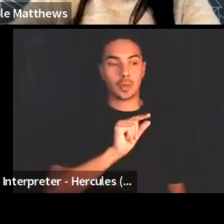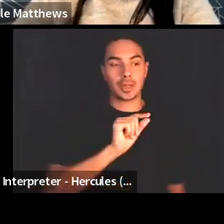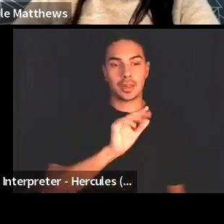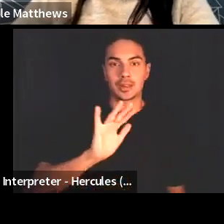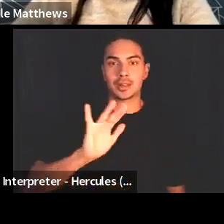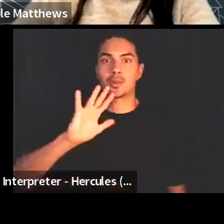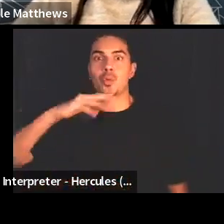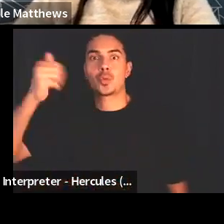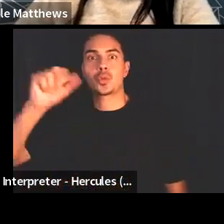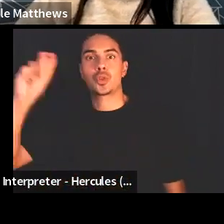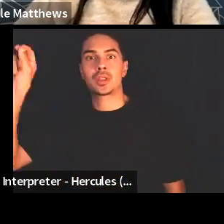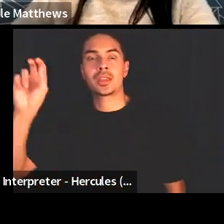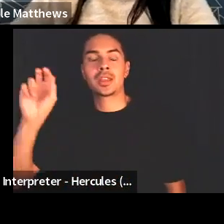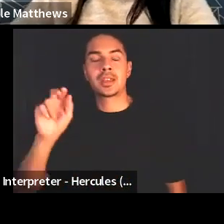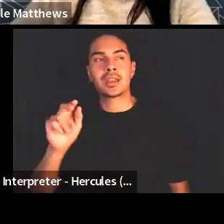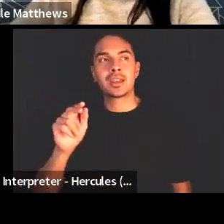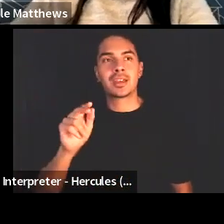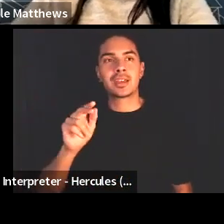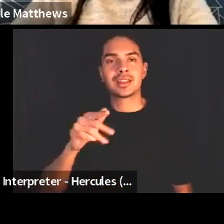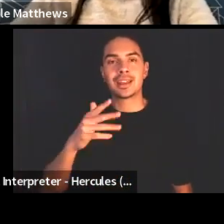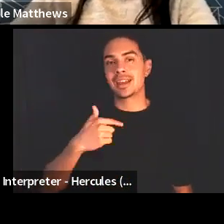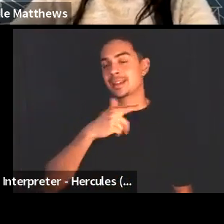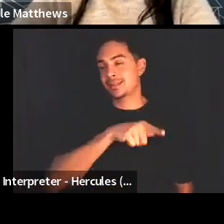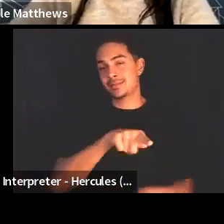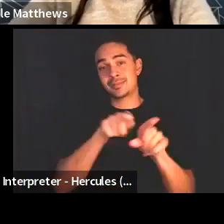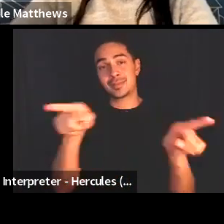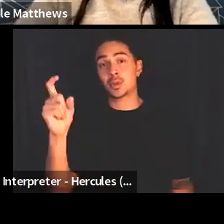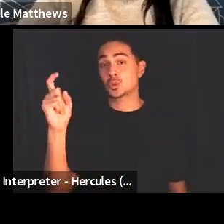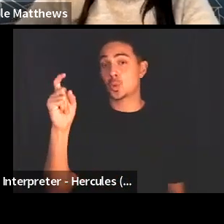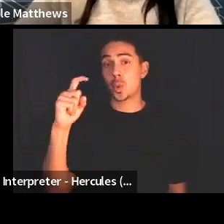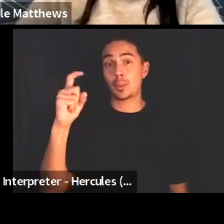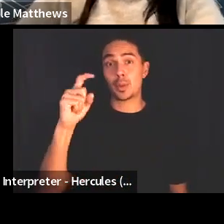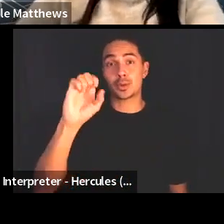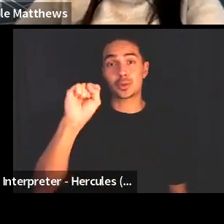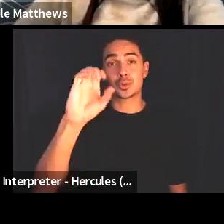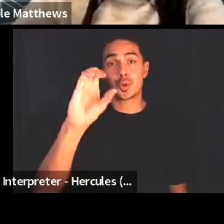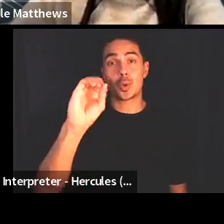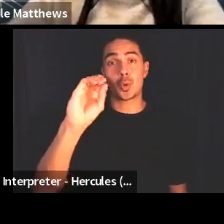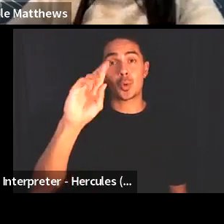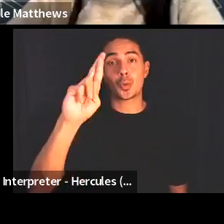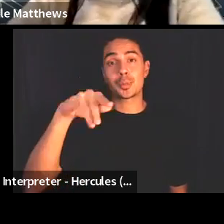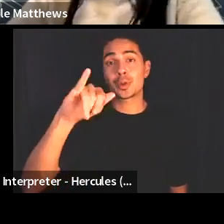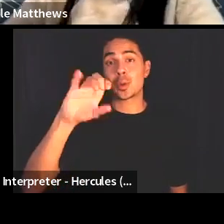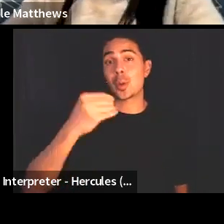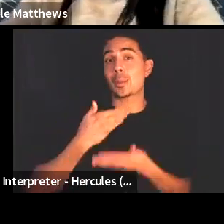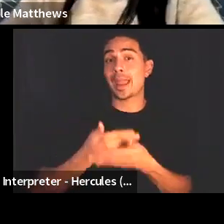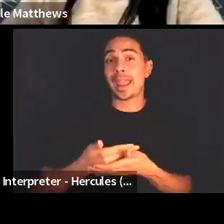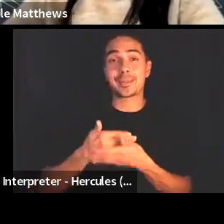And Scorpio babies, we're all about change and transformation, and